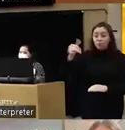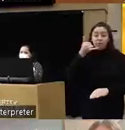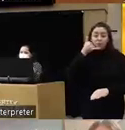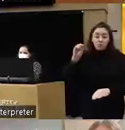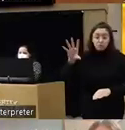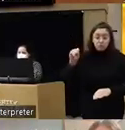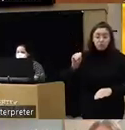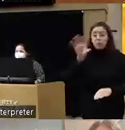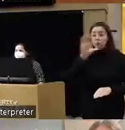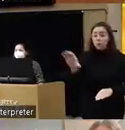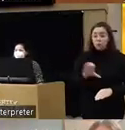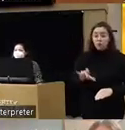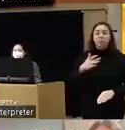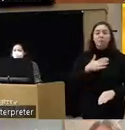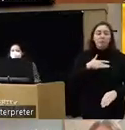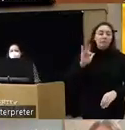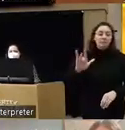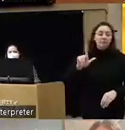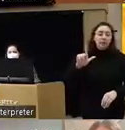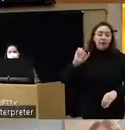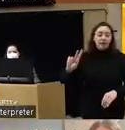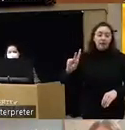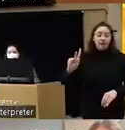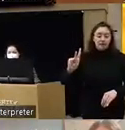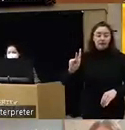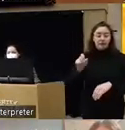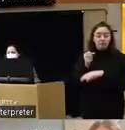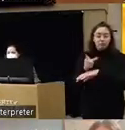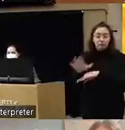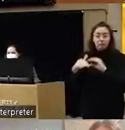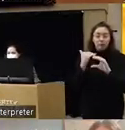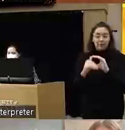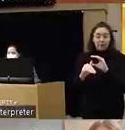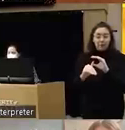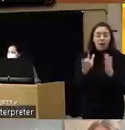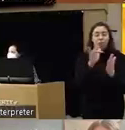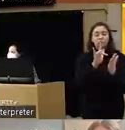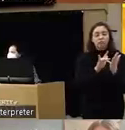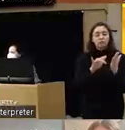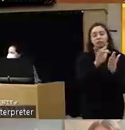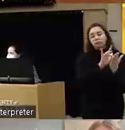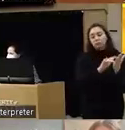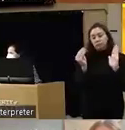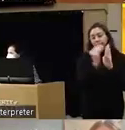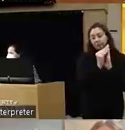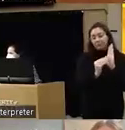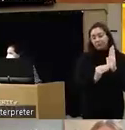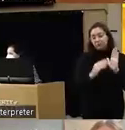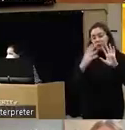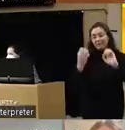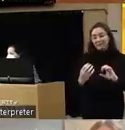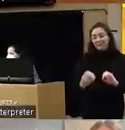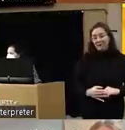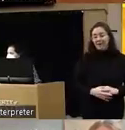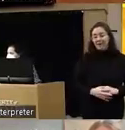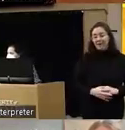you're attending by Zoom, to please click on the link that gets sent to you in your email at the conclusion of the talk. And do share your